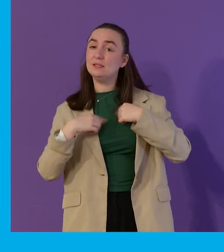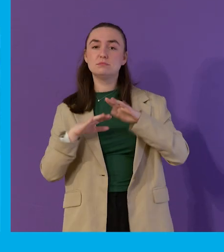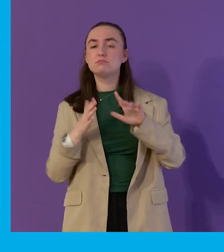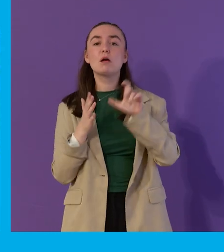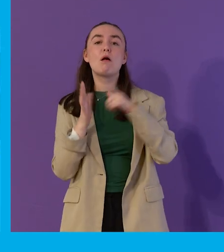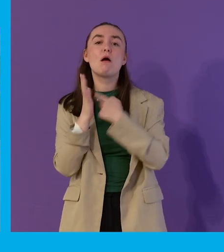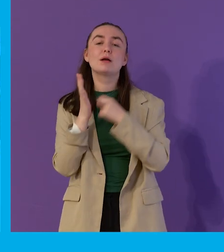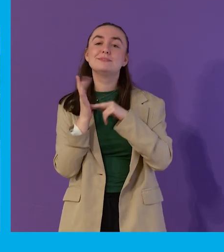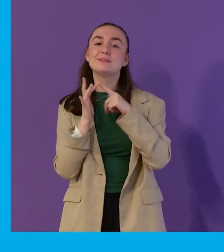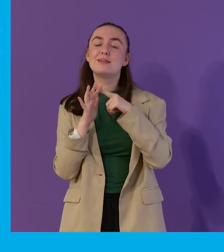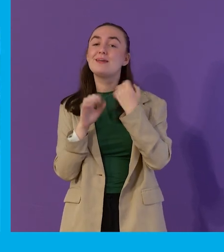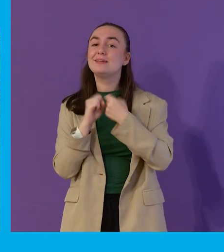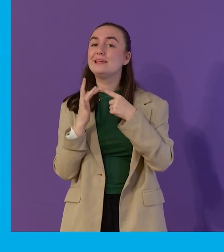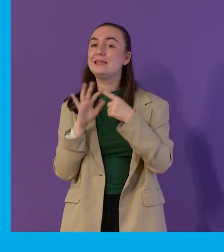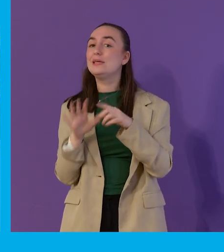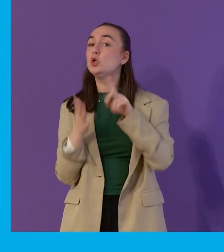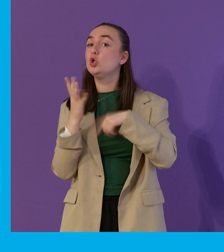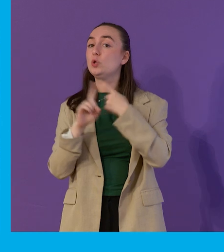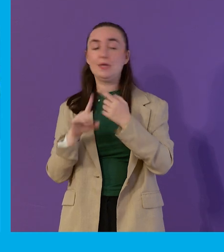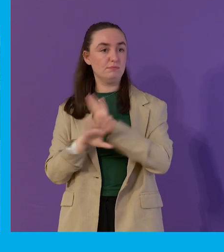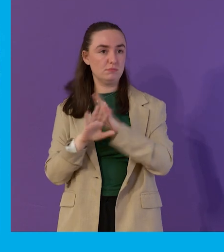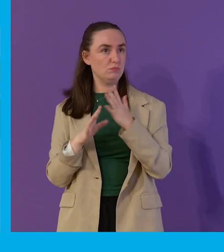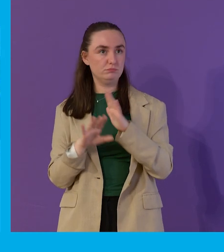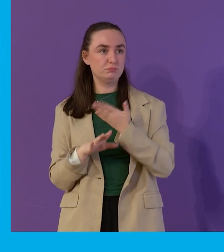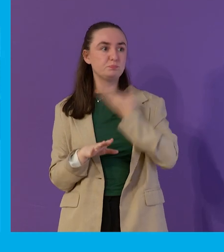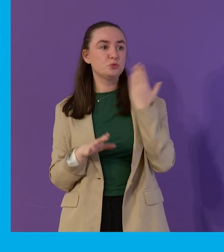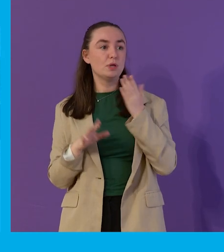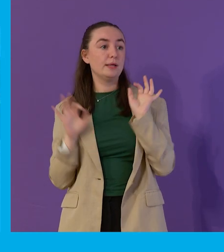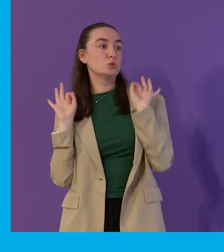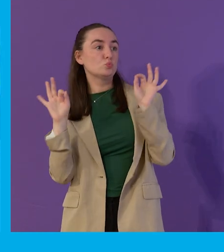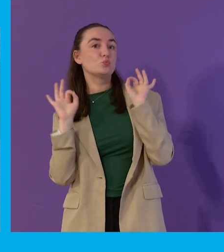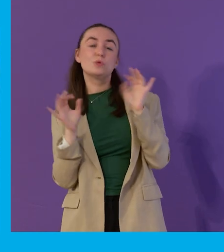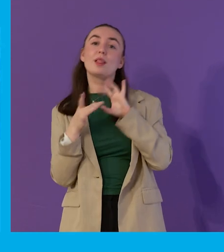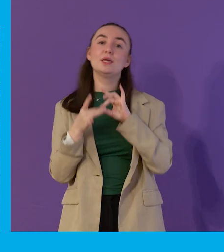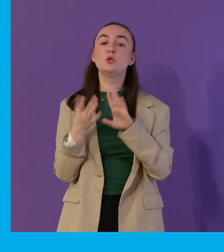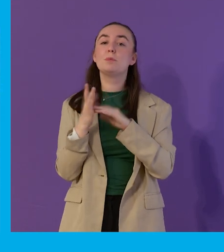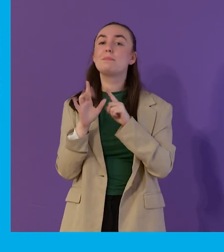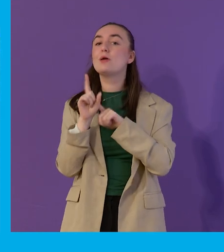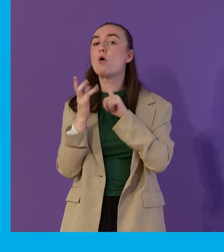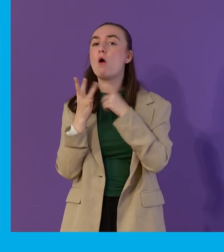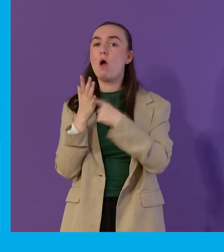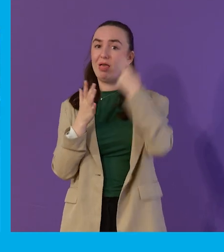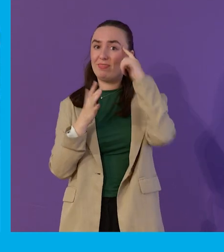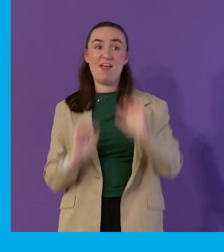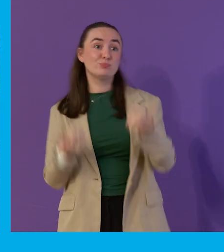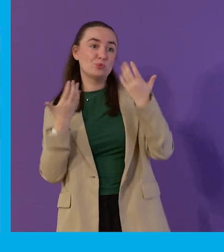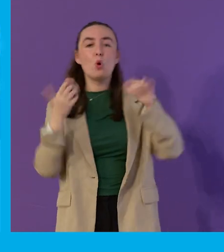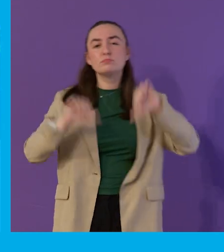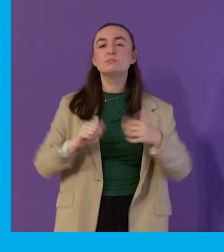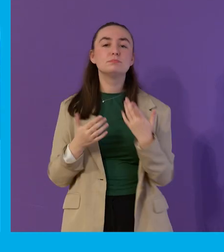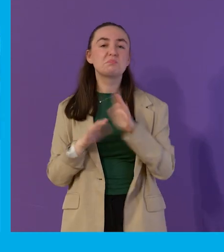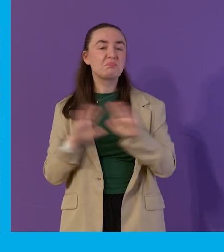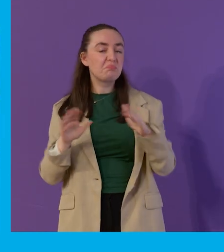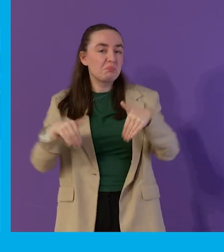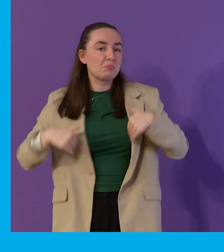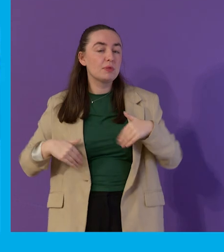have an ideological position on the concept of mayors in terms of for or against. But what we are really interested in, as I